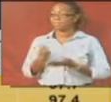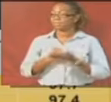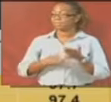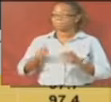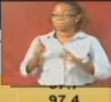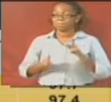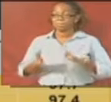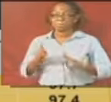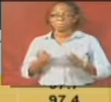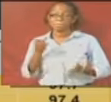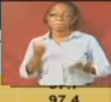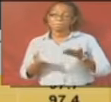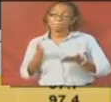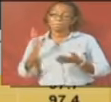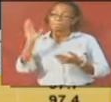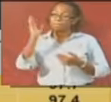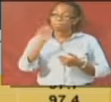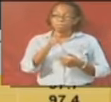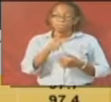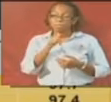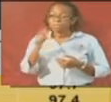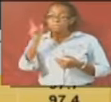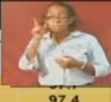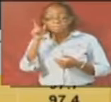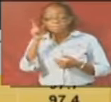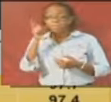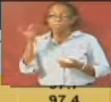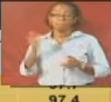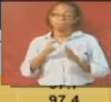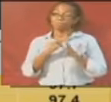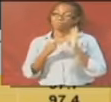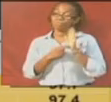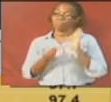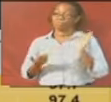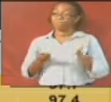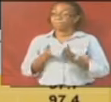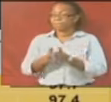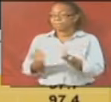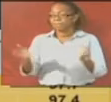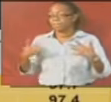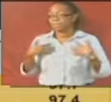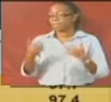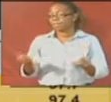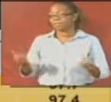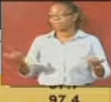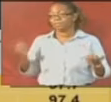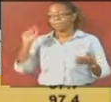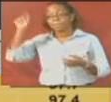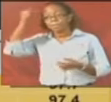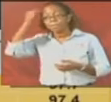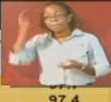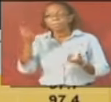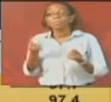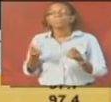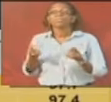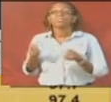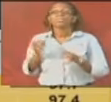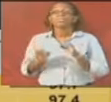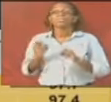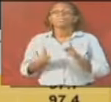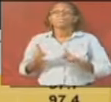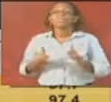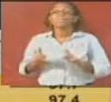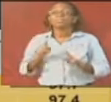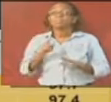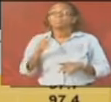their safety and others' safety as well. So how do we combat this? Well, in this regard, we need to remind everyone what